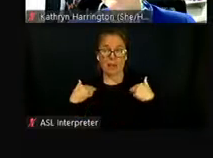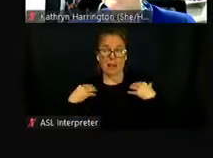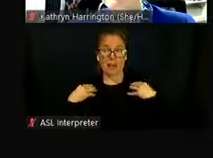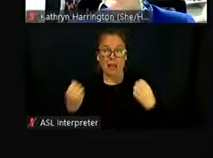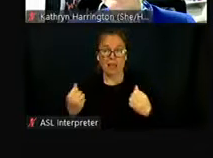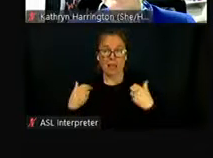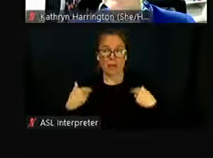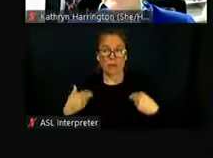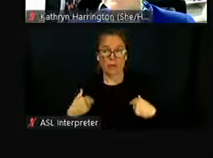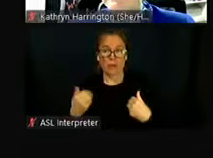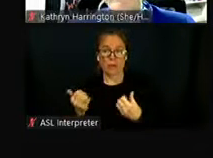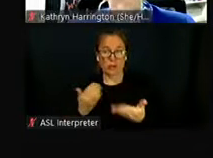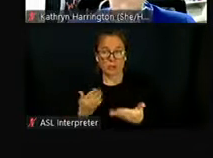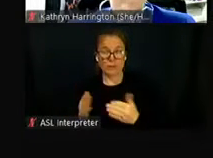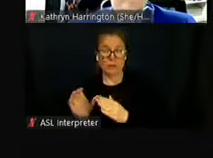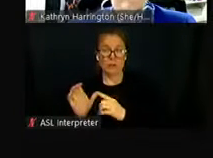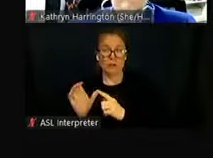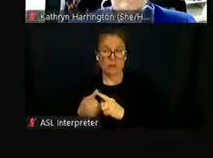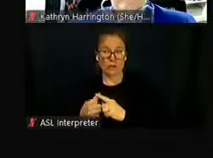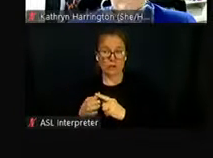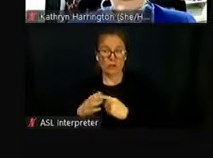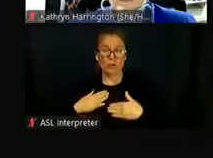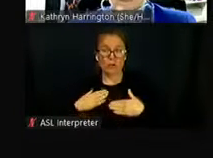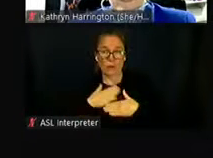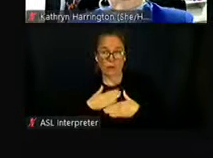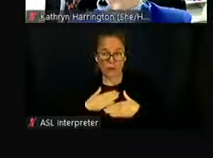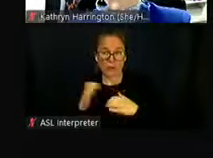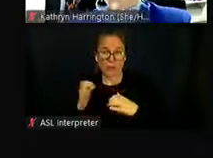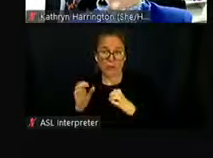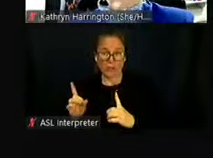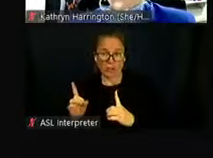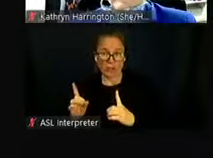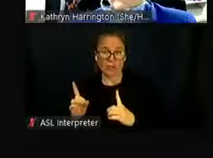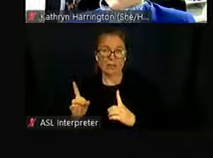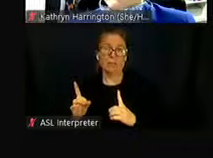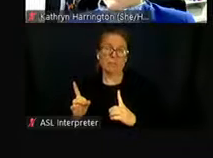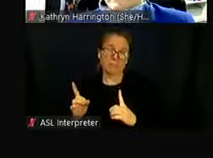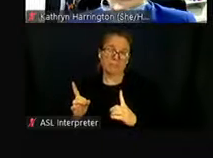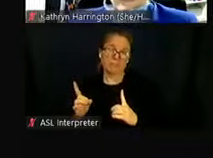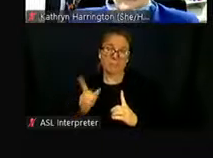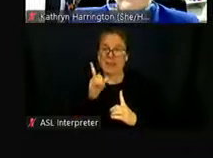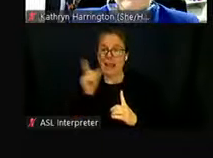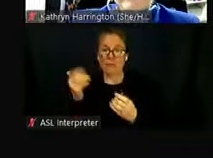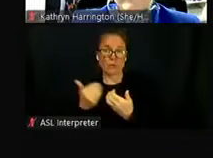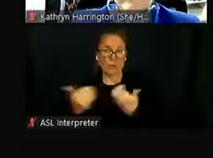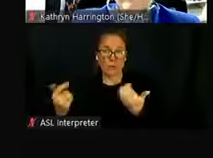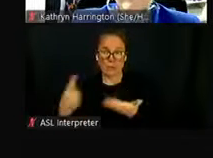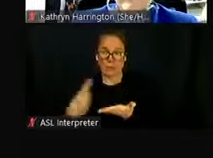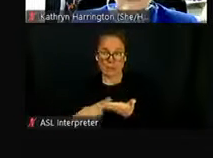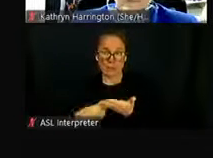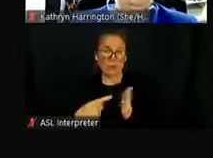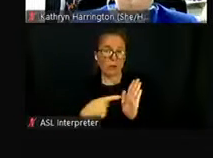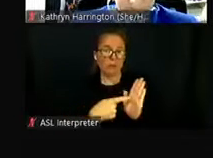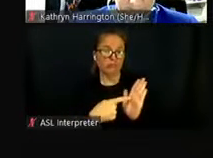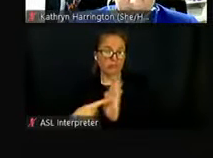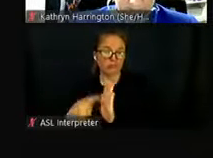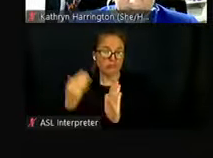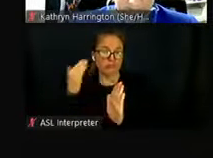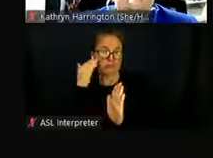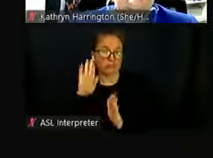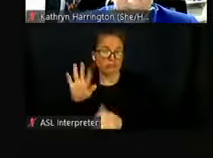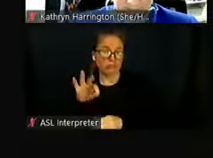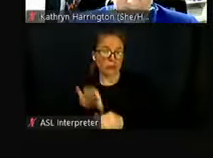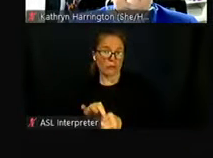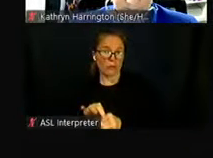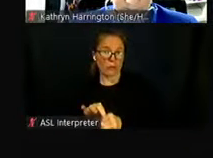culture, education, and recreation. We don't have to have a separate discussion about that. I just wanted you to be aware of that in case